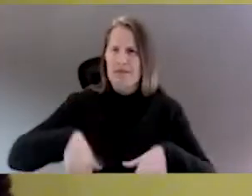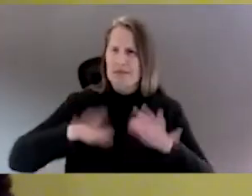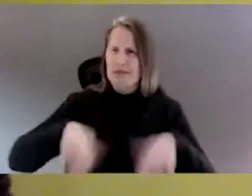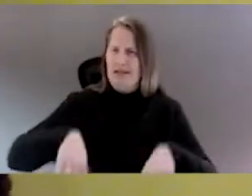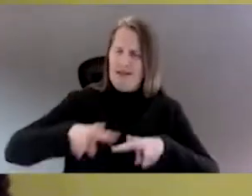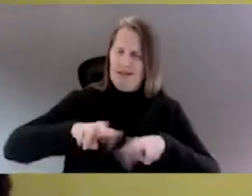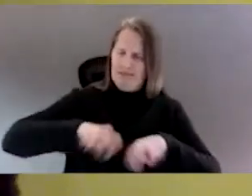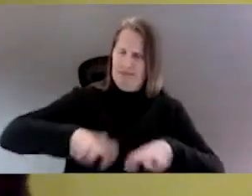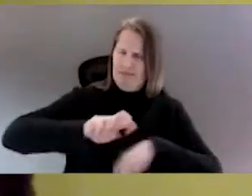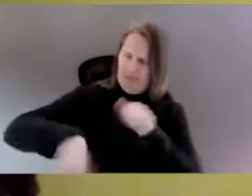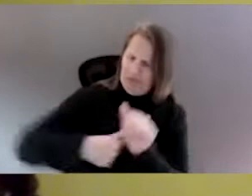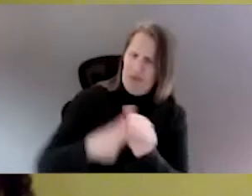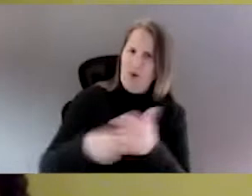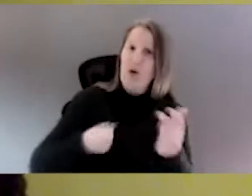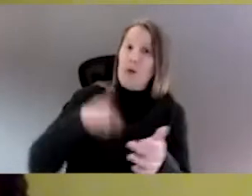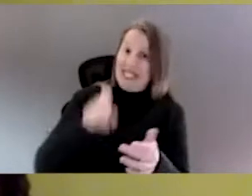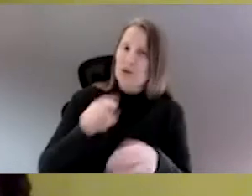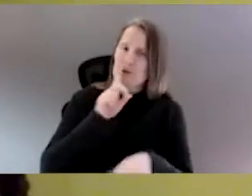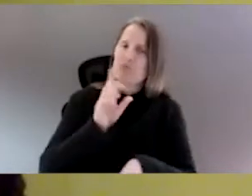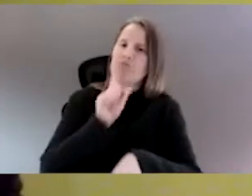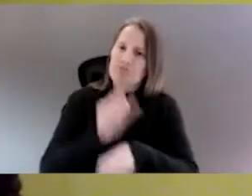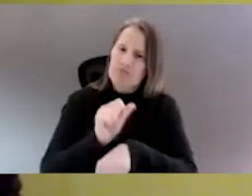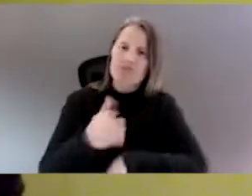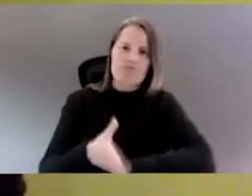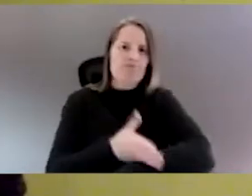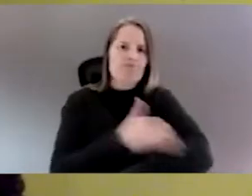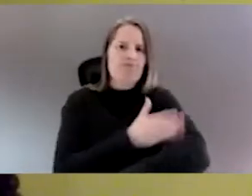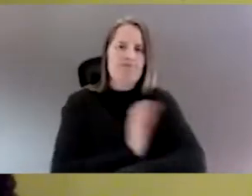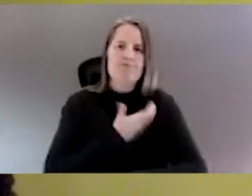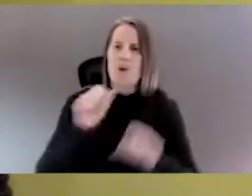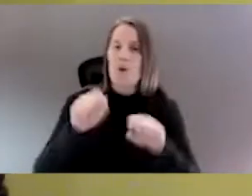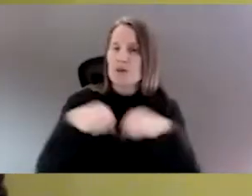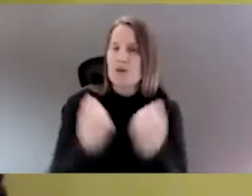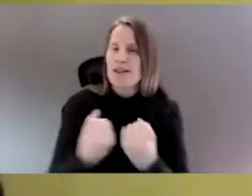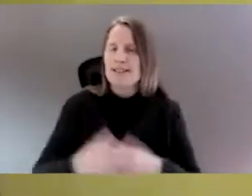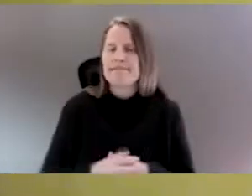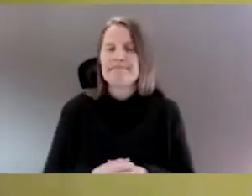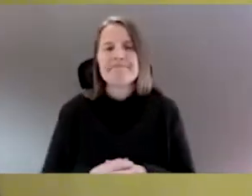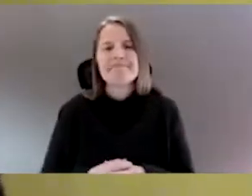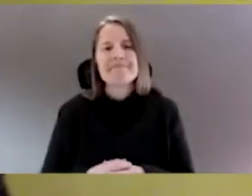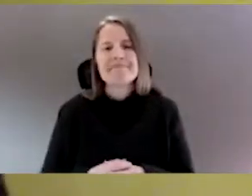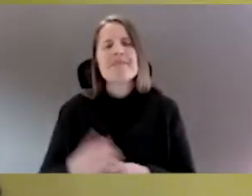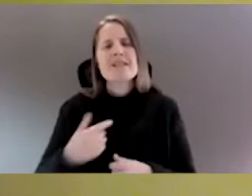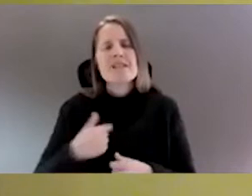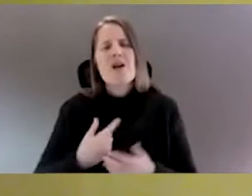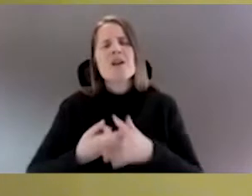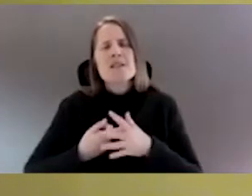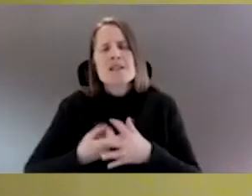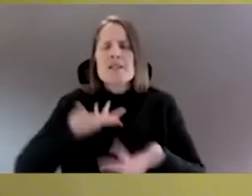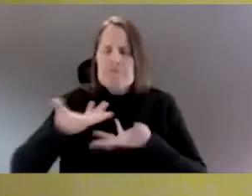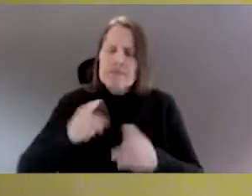doing to progress as a society. But as I continue to engage in discussions with members